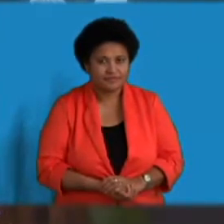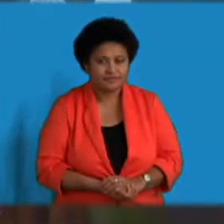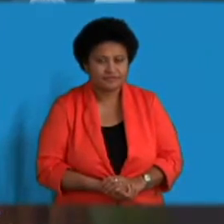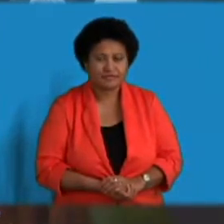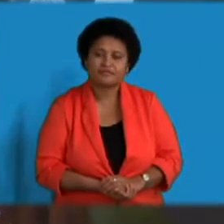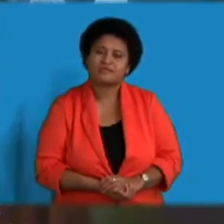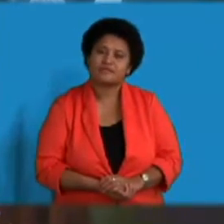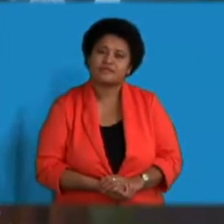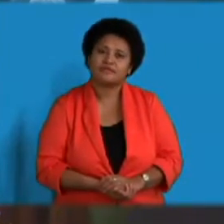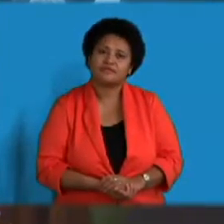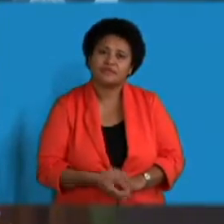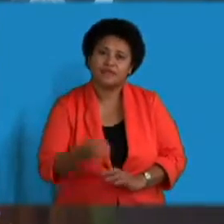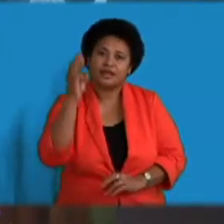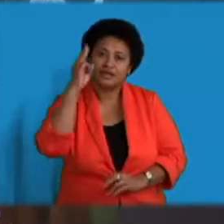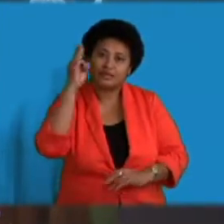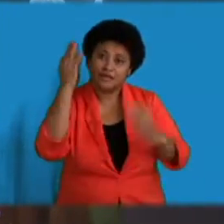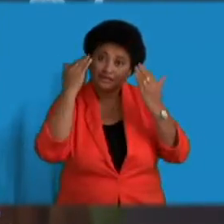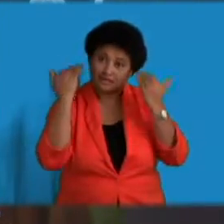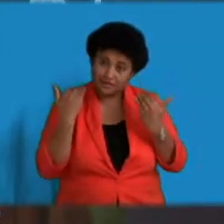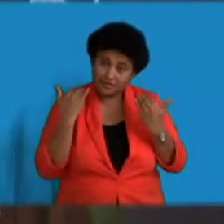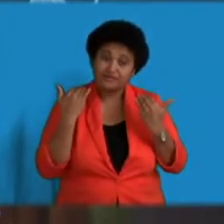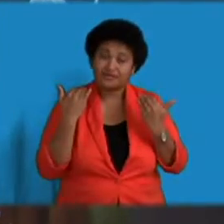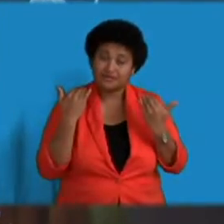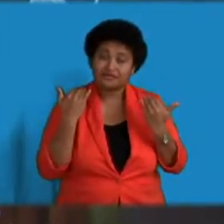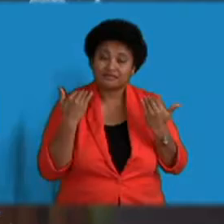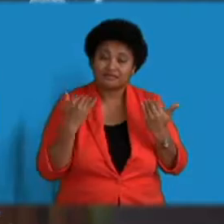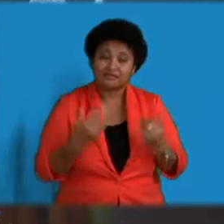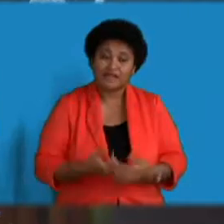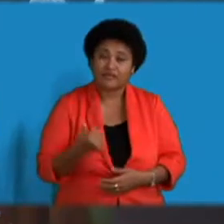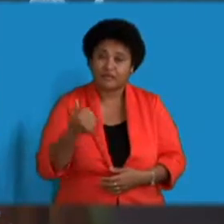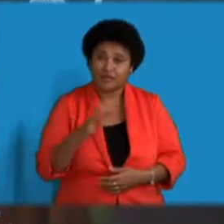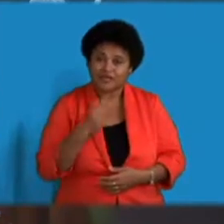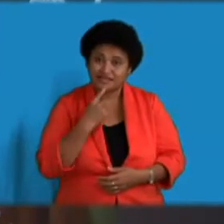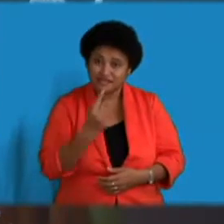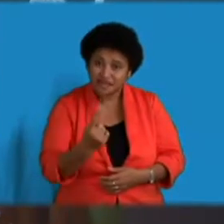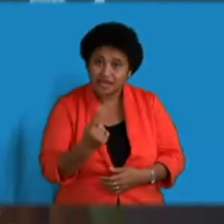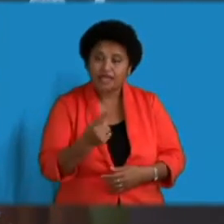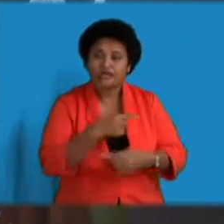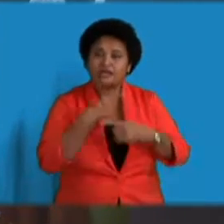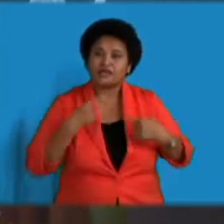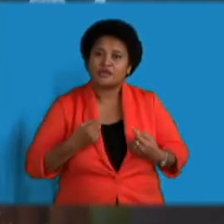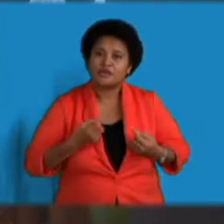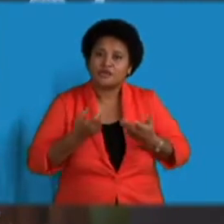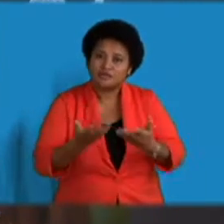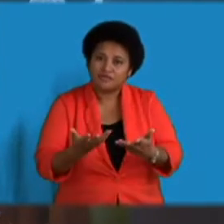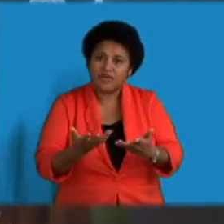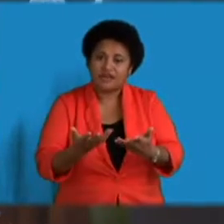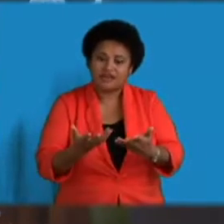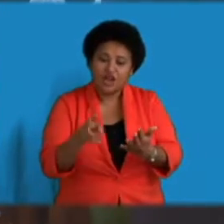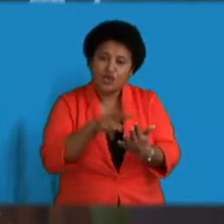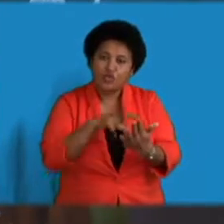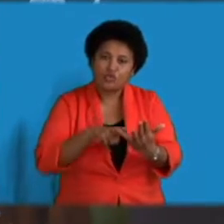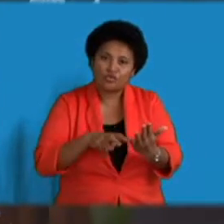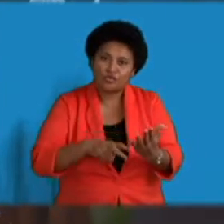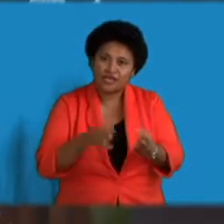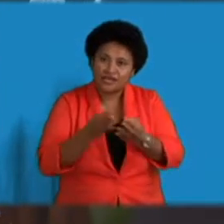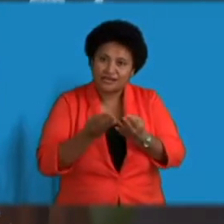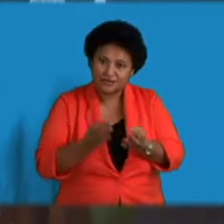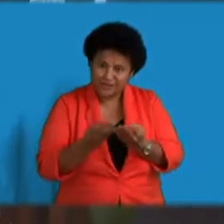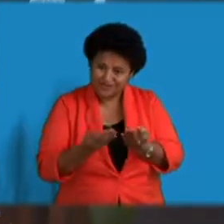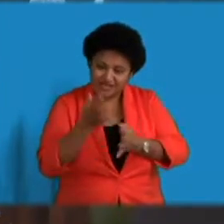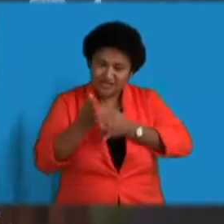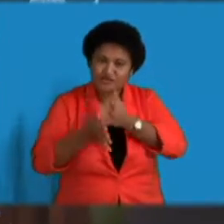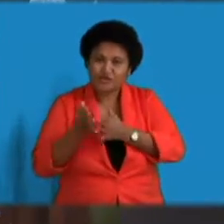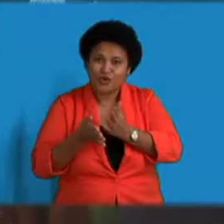Madam Speaker, as alluded to, we have been providing reading books,